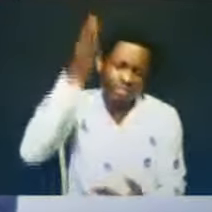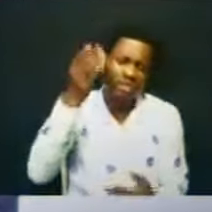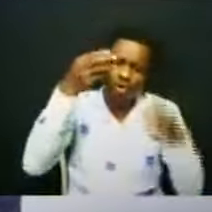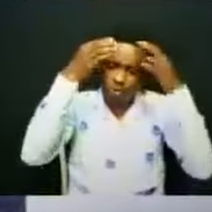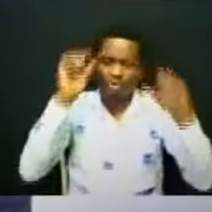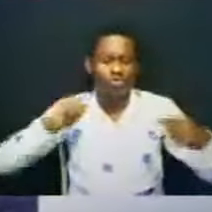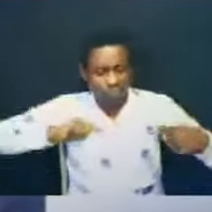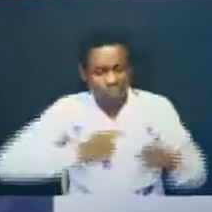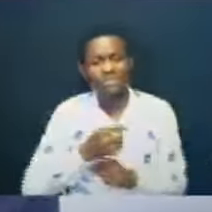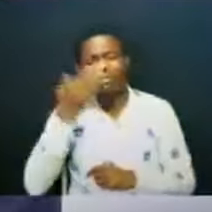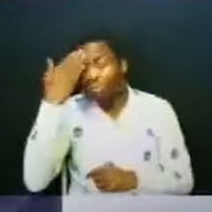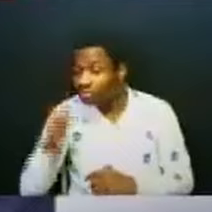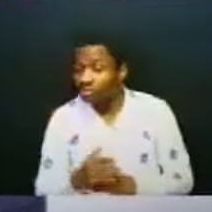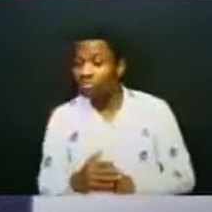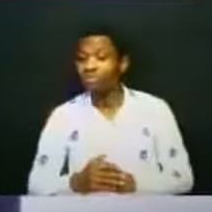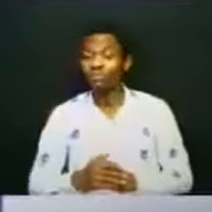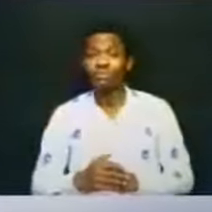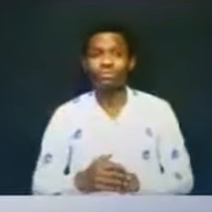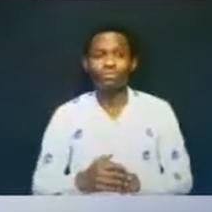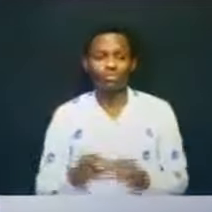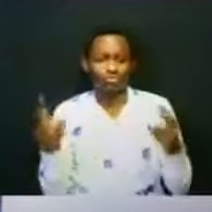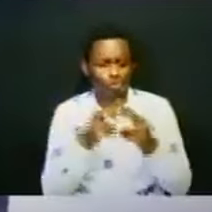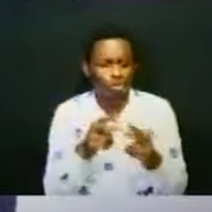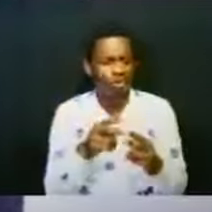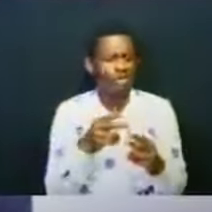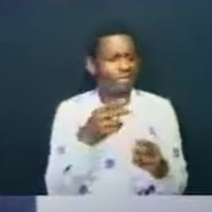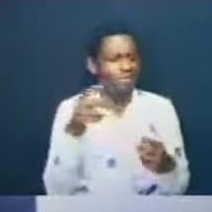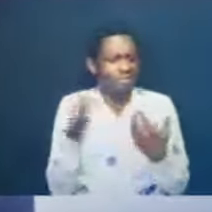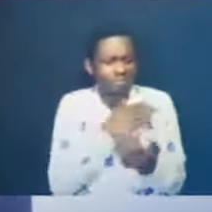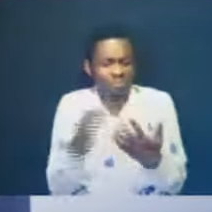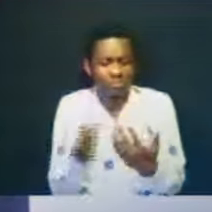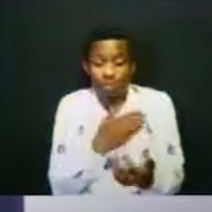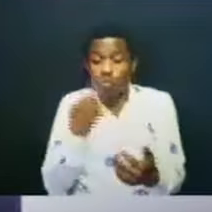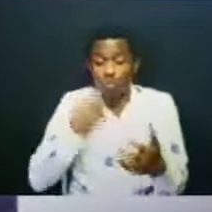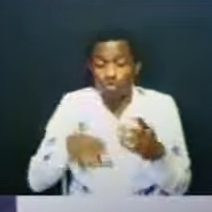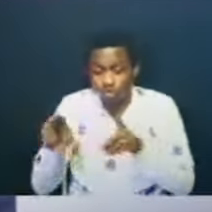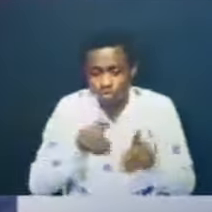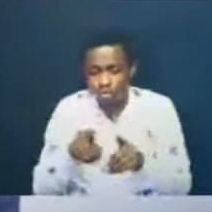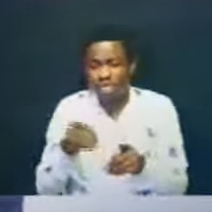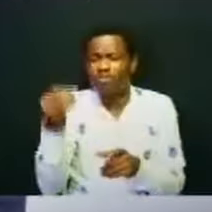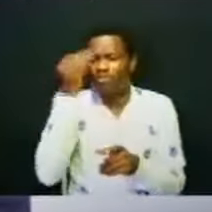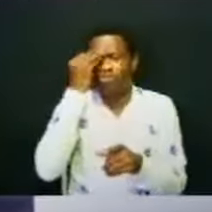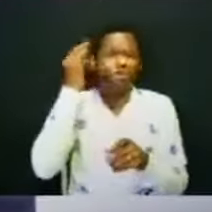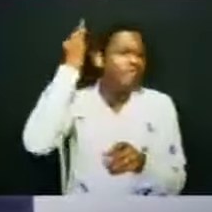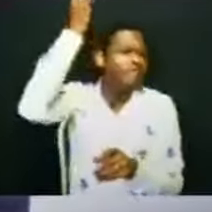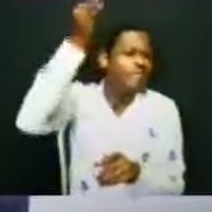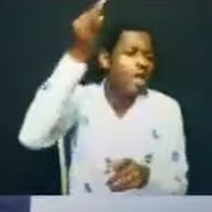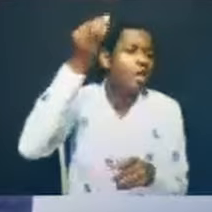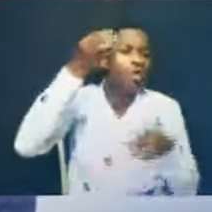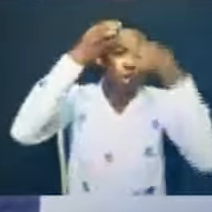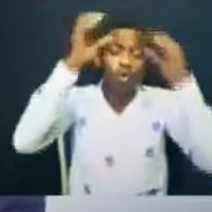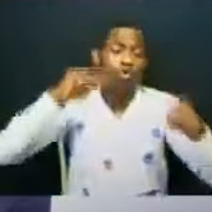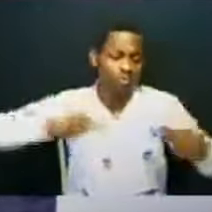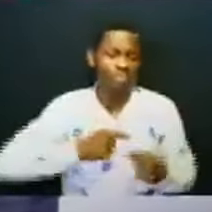Unim se echira dia beye otan. So whatever you are doing, if it will end in bitterness, you ought to be very careful. Tinia wuye bia